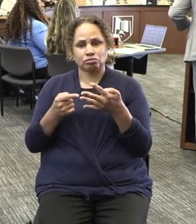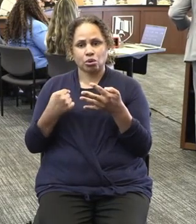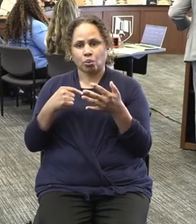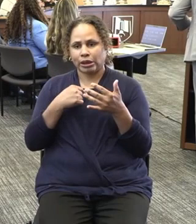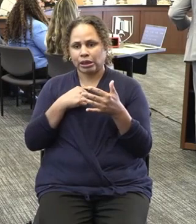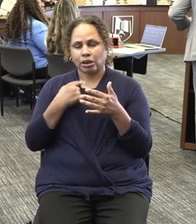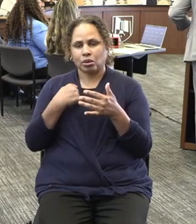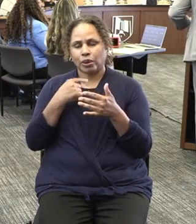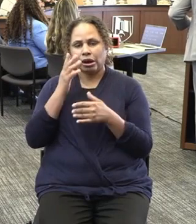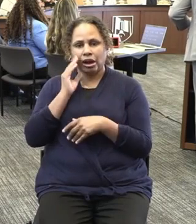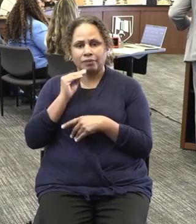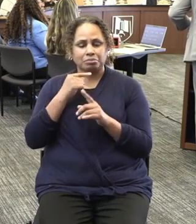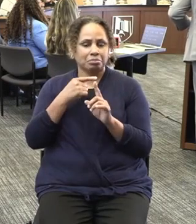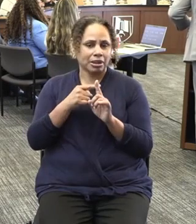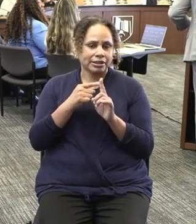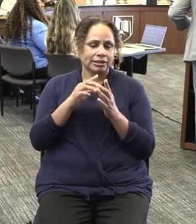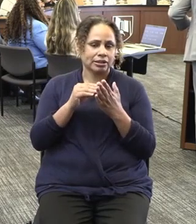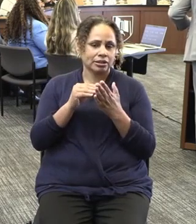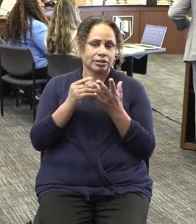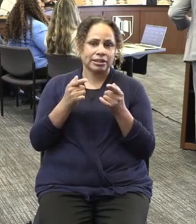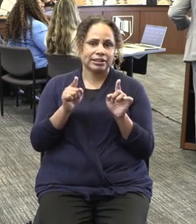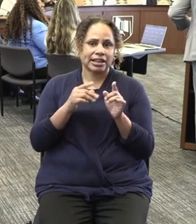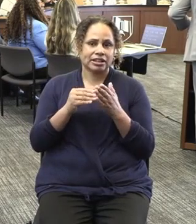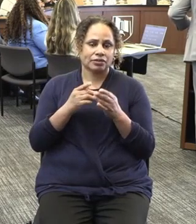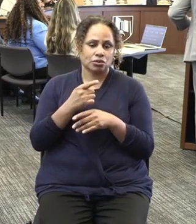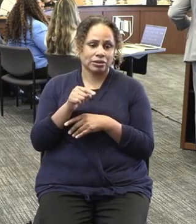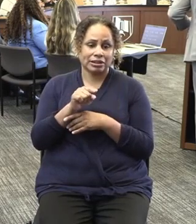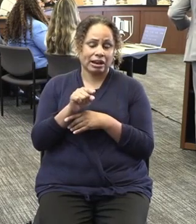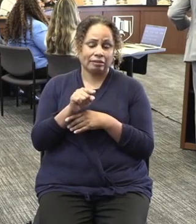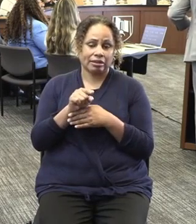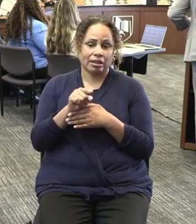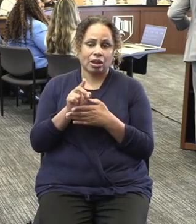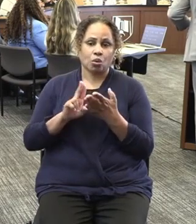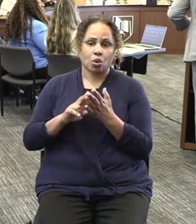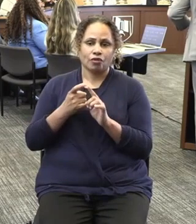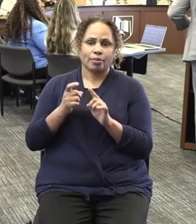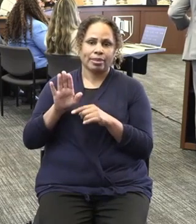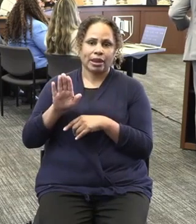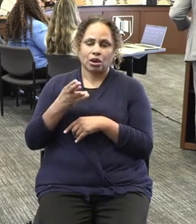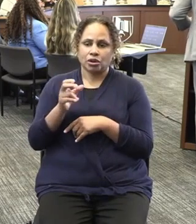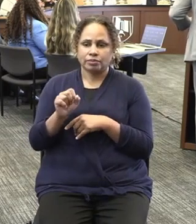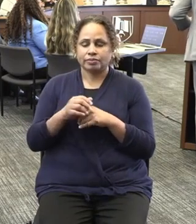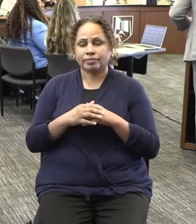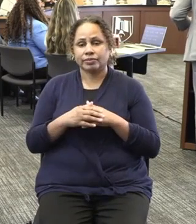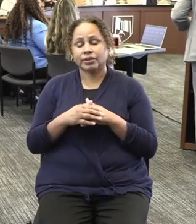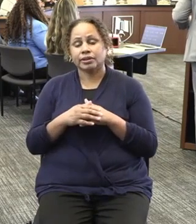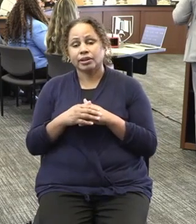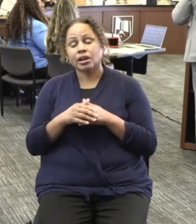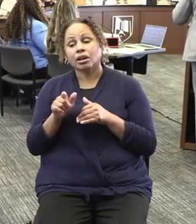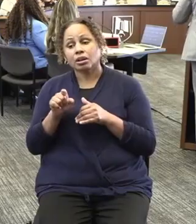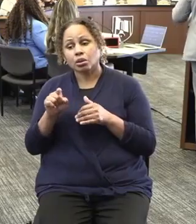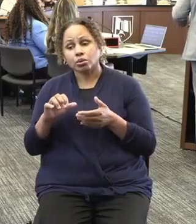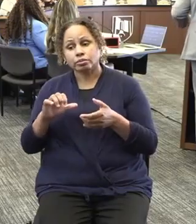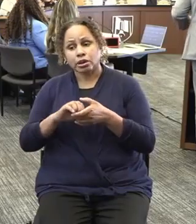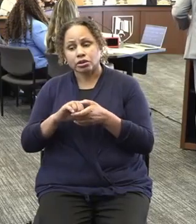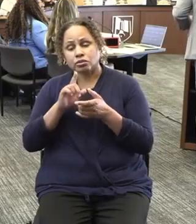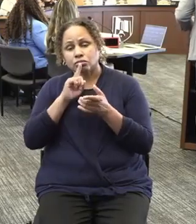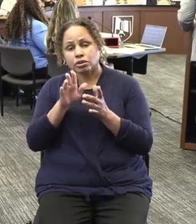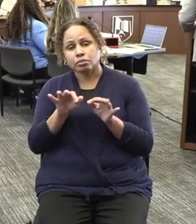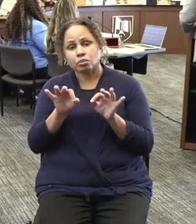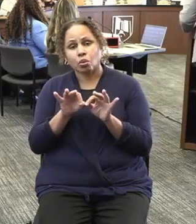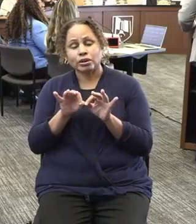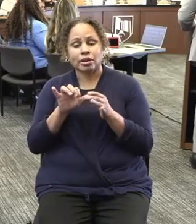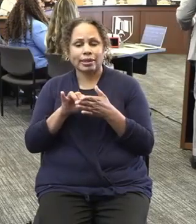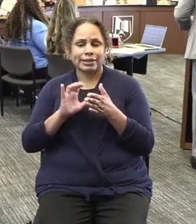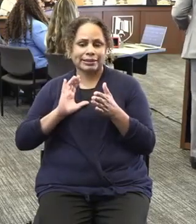successes of students that enroll from their institution. So at the end of the day, those partnerships are really important. That's really our